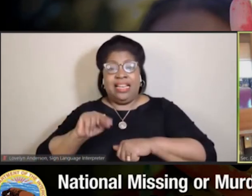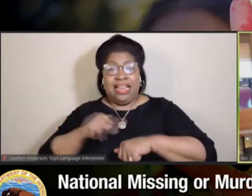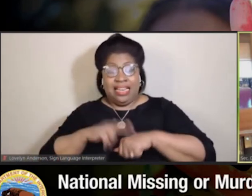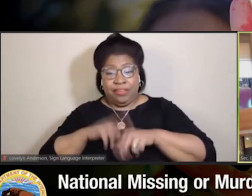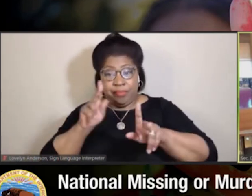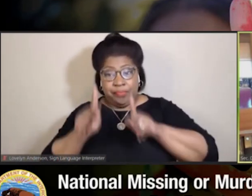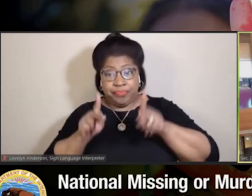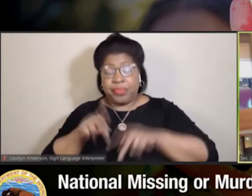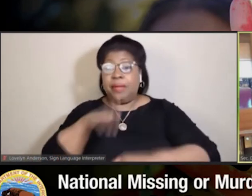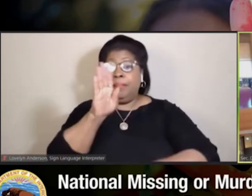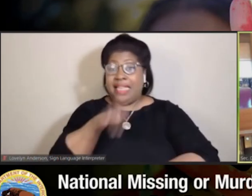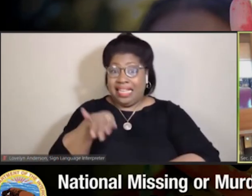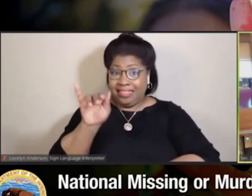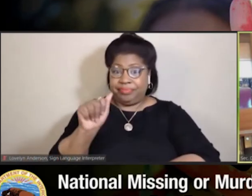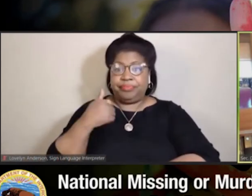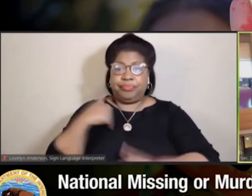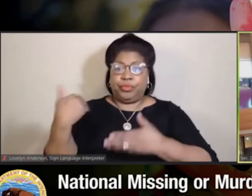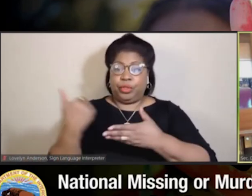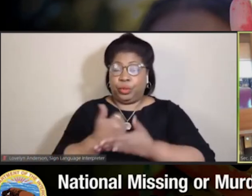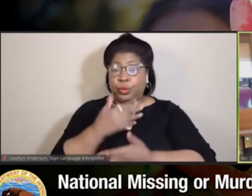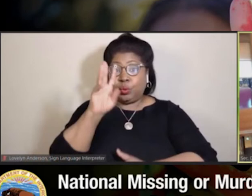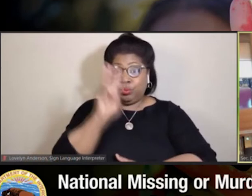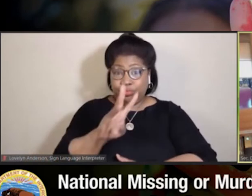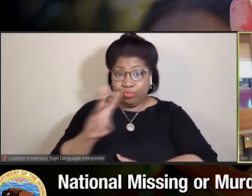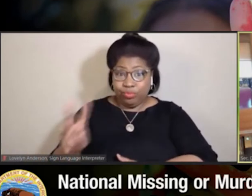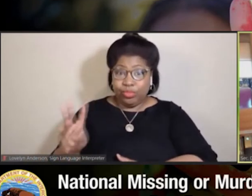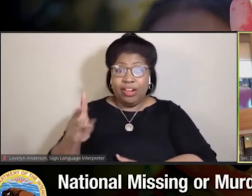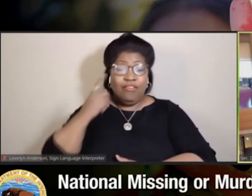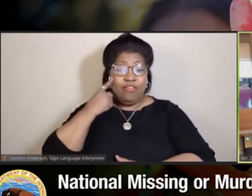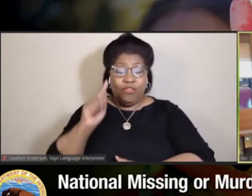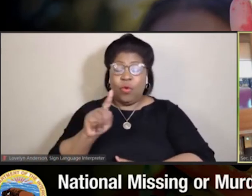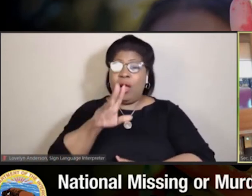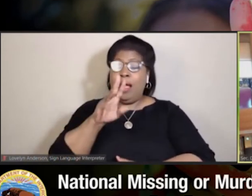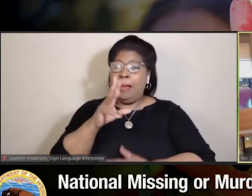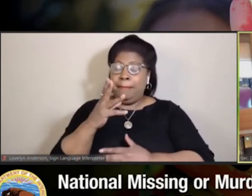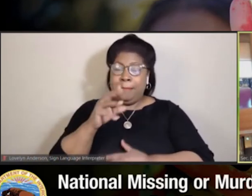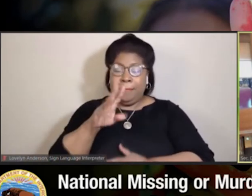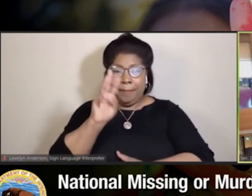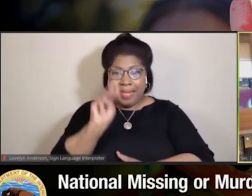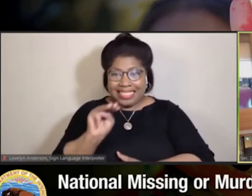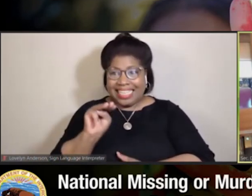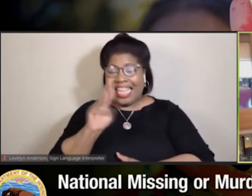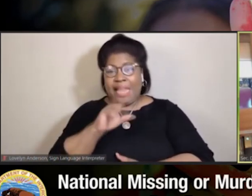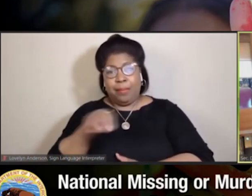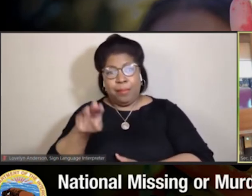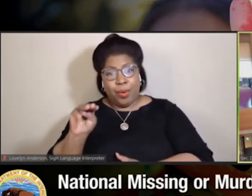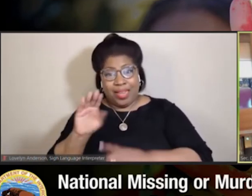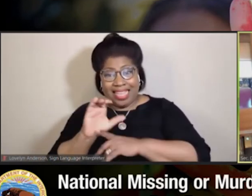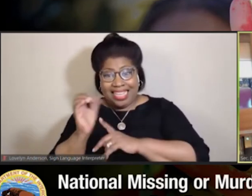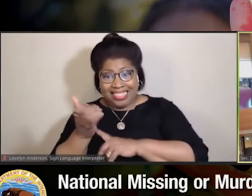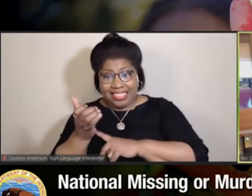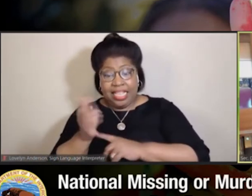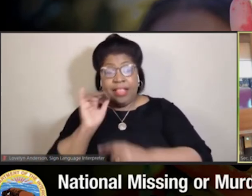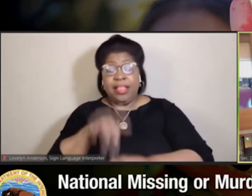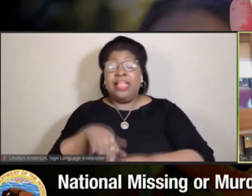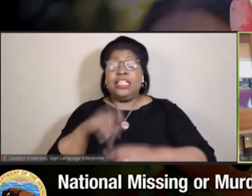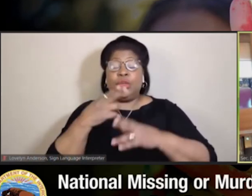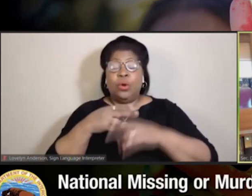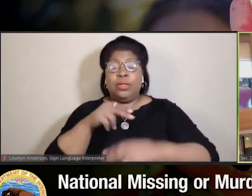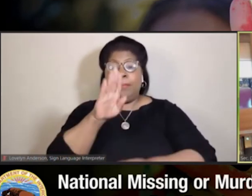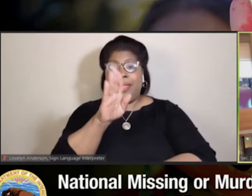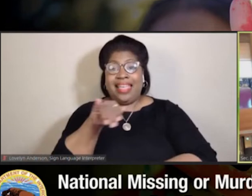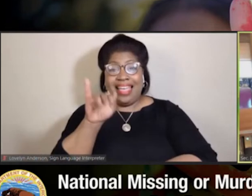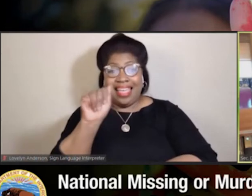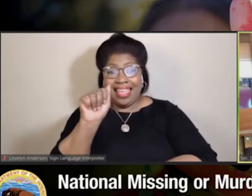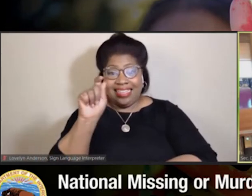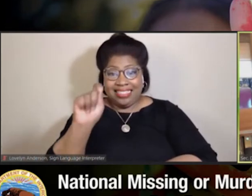website dedicated to solving missing and murdered cases in Indian country. The website is BIA.gov